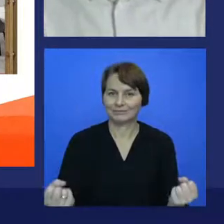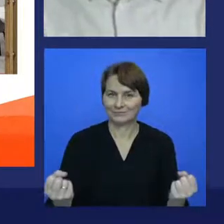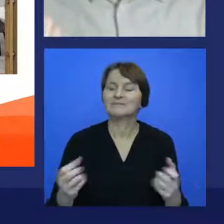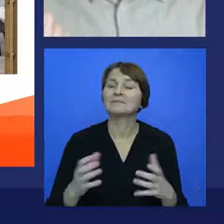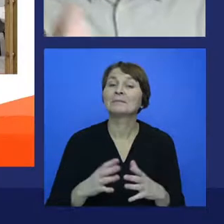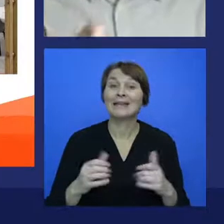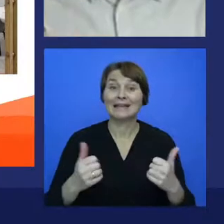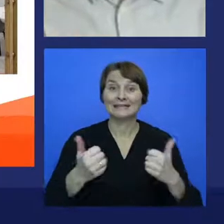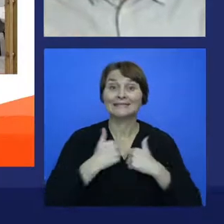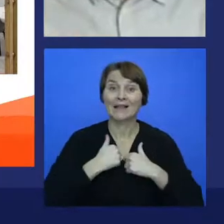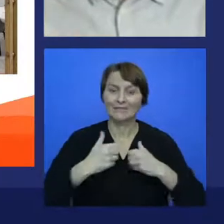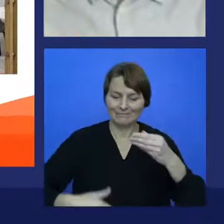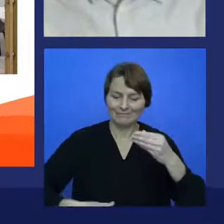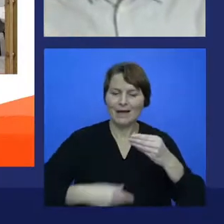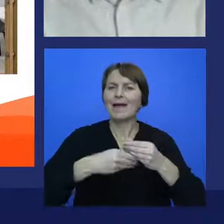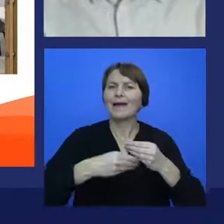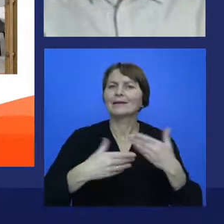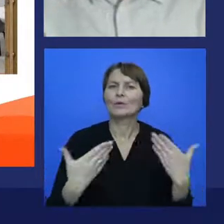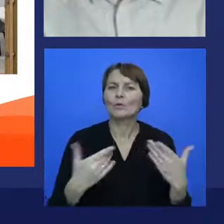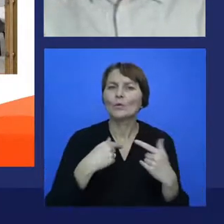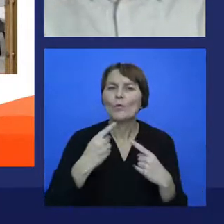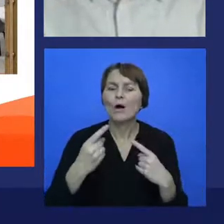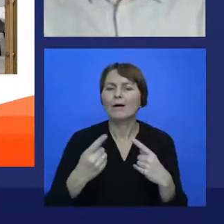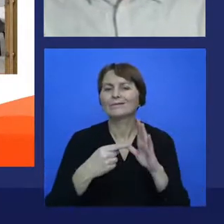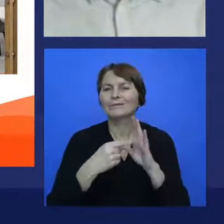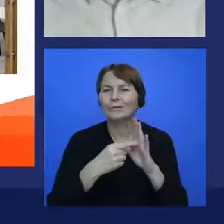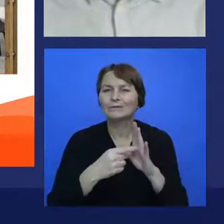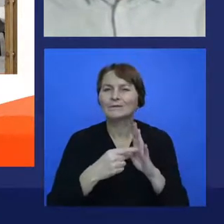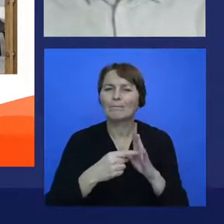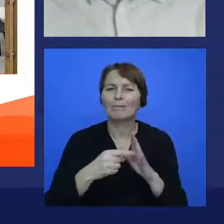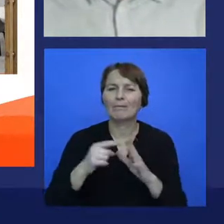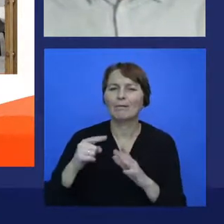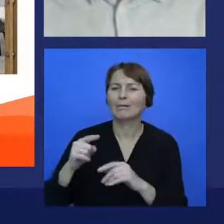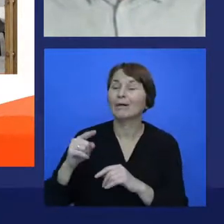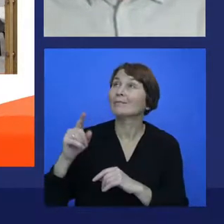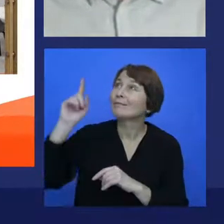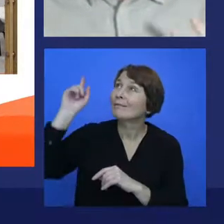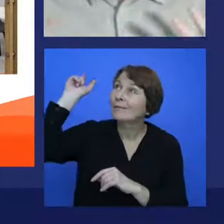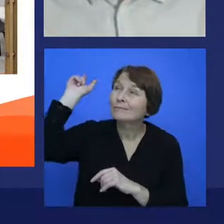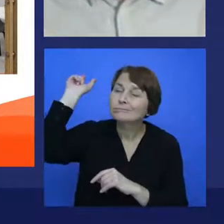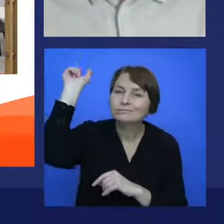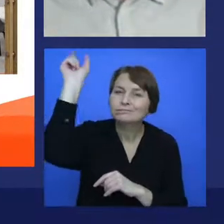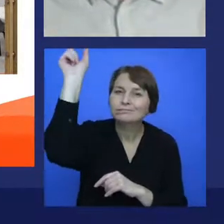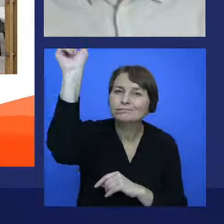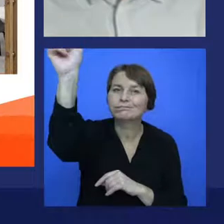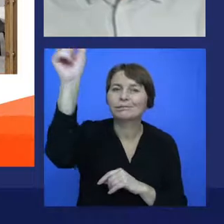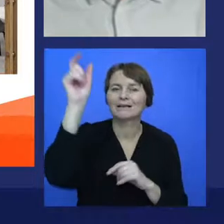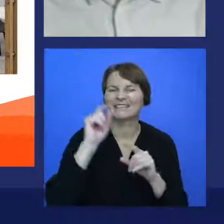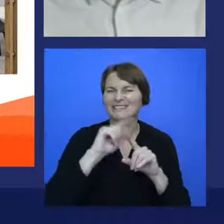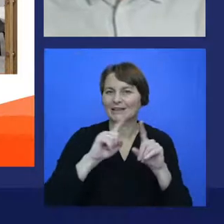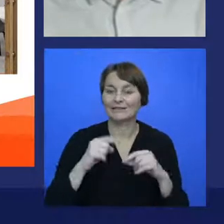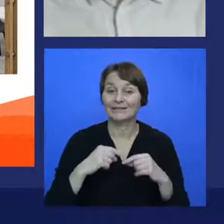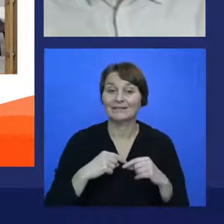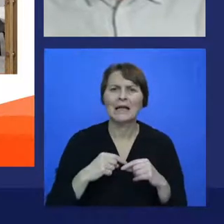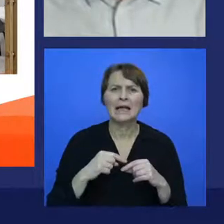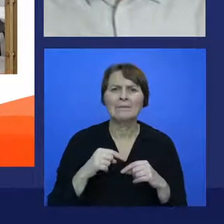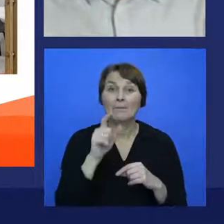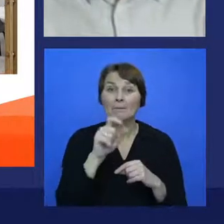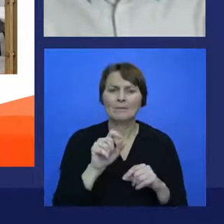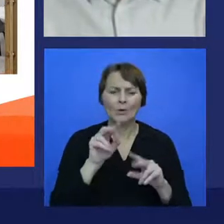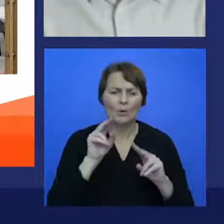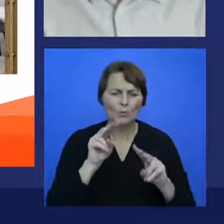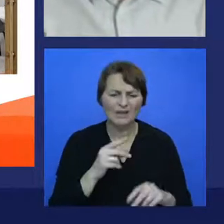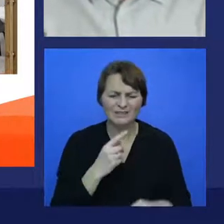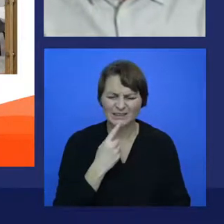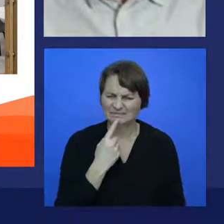windows and the stripe on the ceiling, for example, we then got the feedback that this space is very empty. It feels